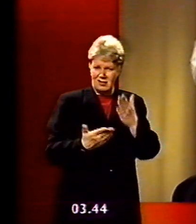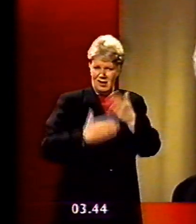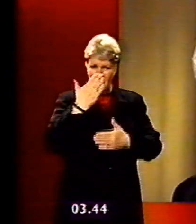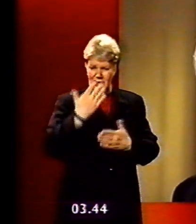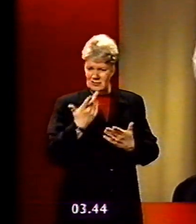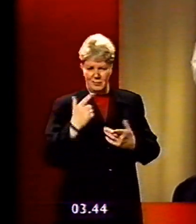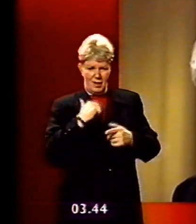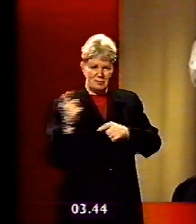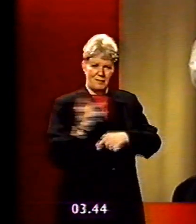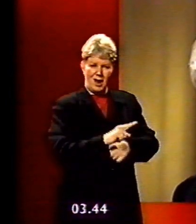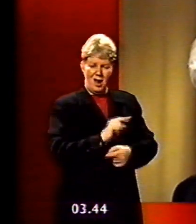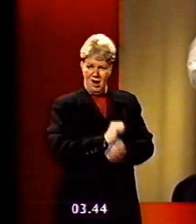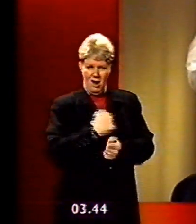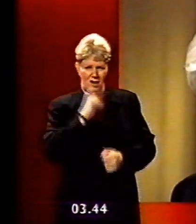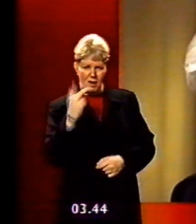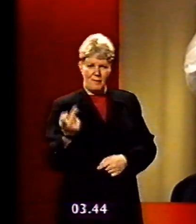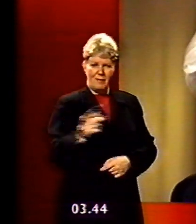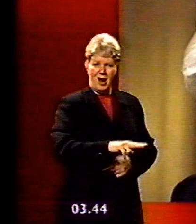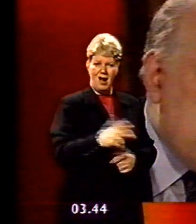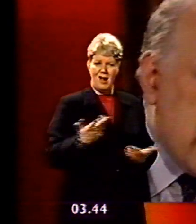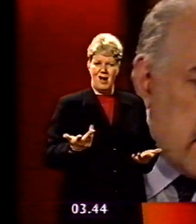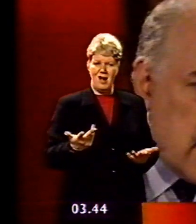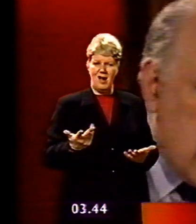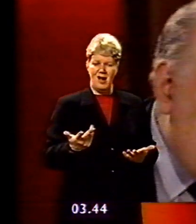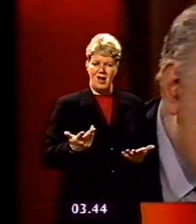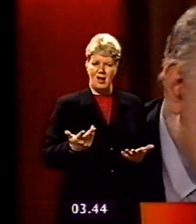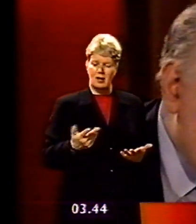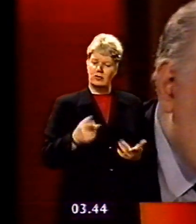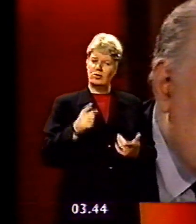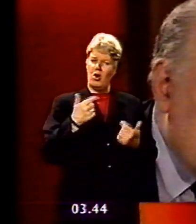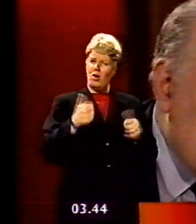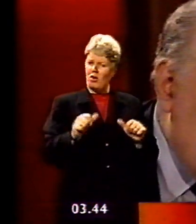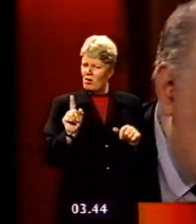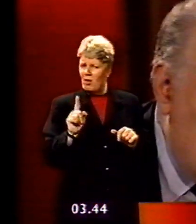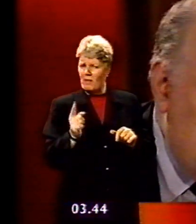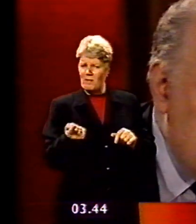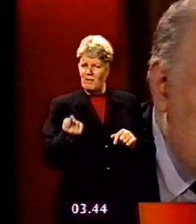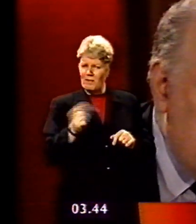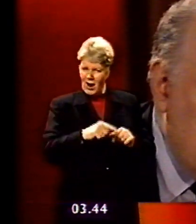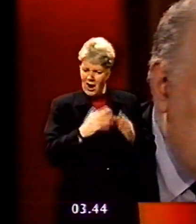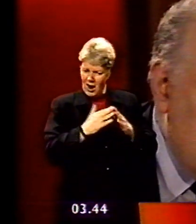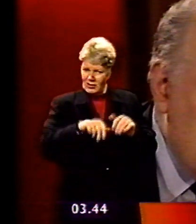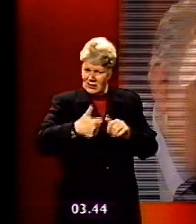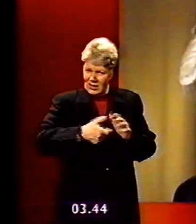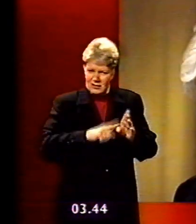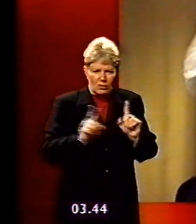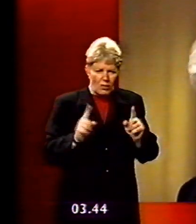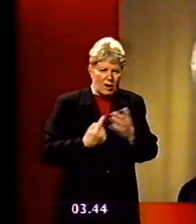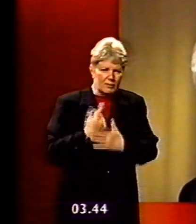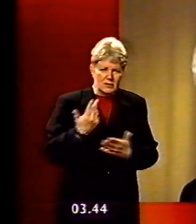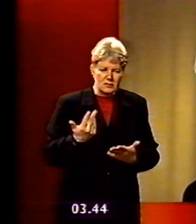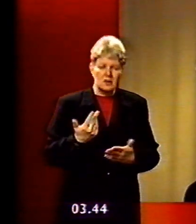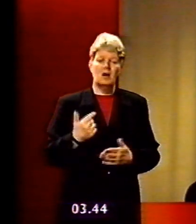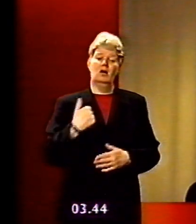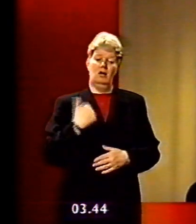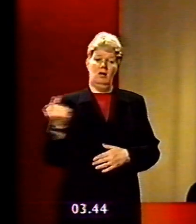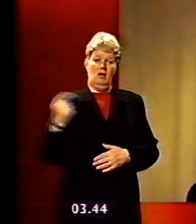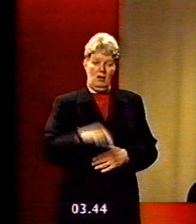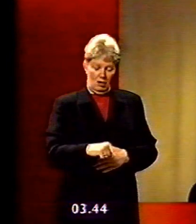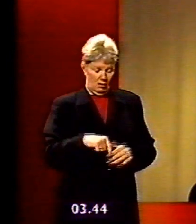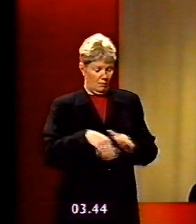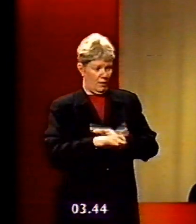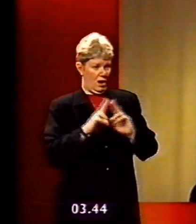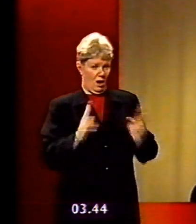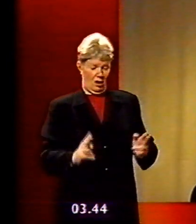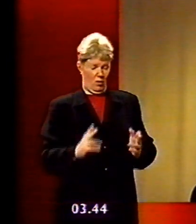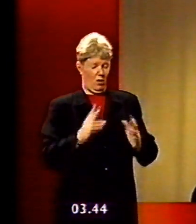the curfew took effect. By the time you got back to the house the next day, what did you find? I found the house and had